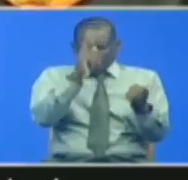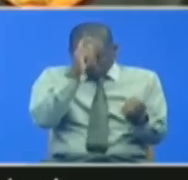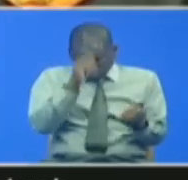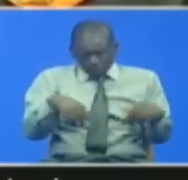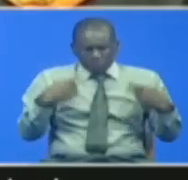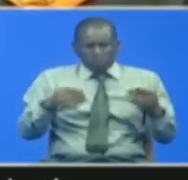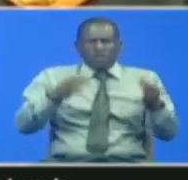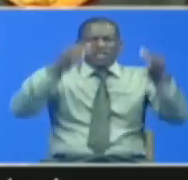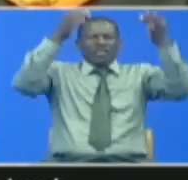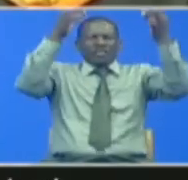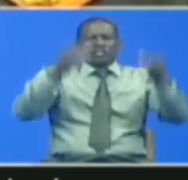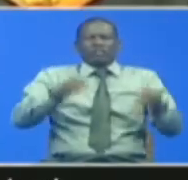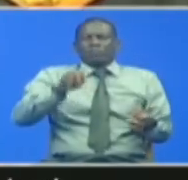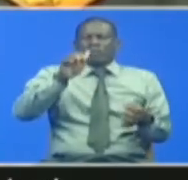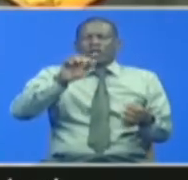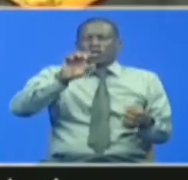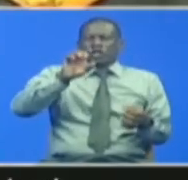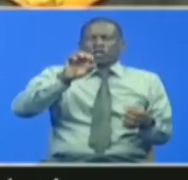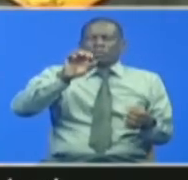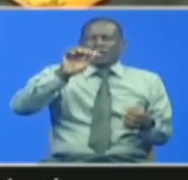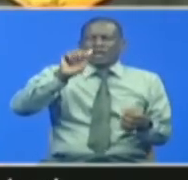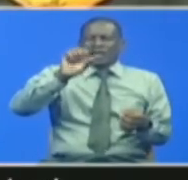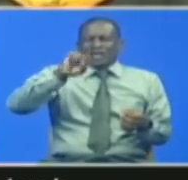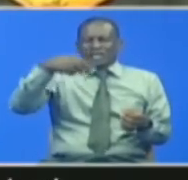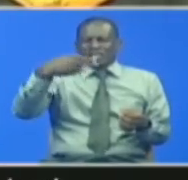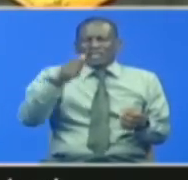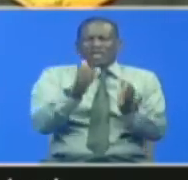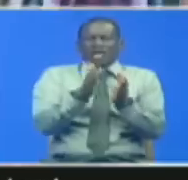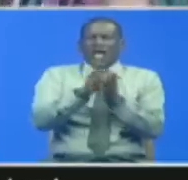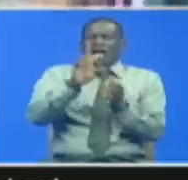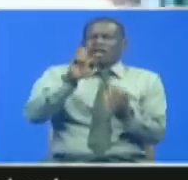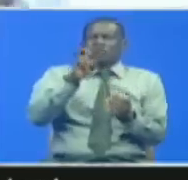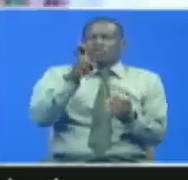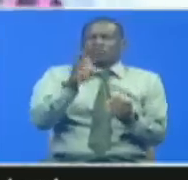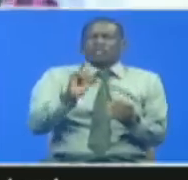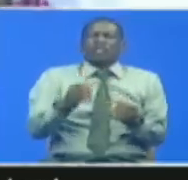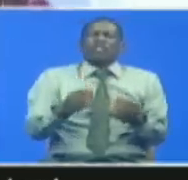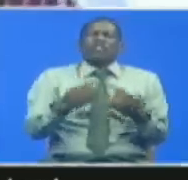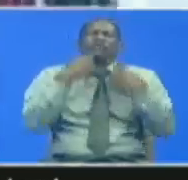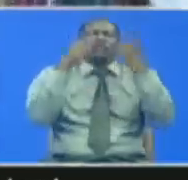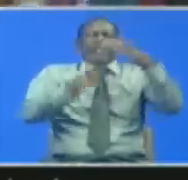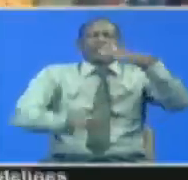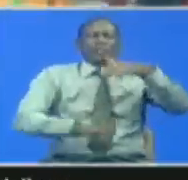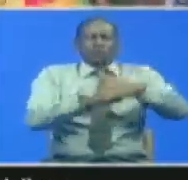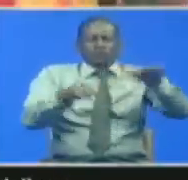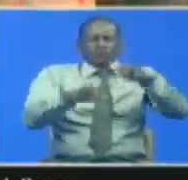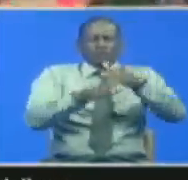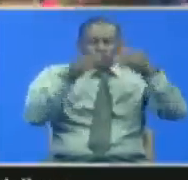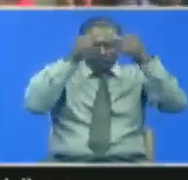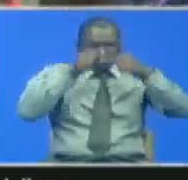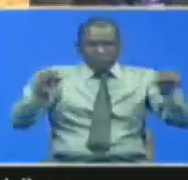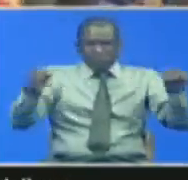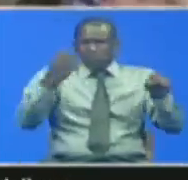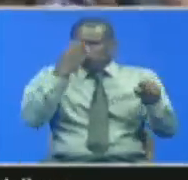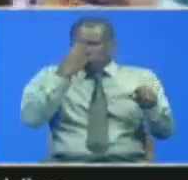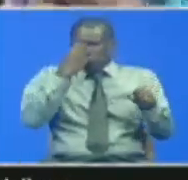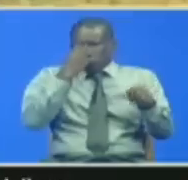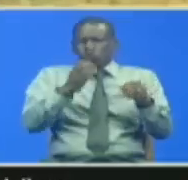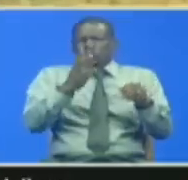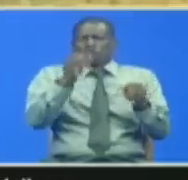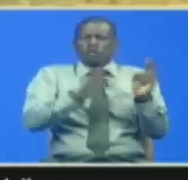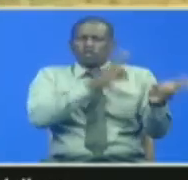decision by Aisha and Dori to openly declare their support for the Deputy President William Ruto's 2022 presidential bid